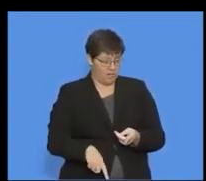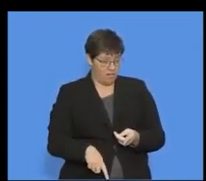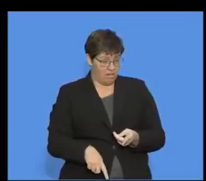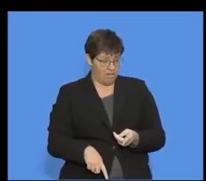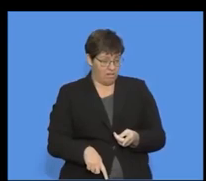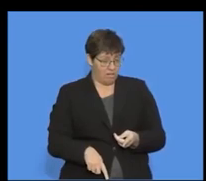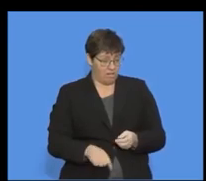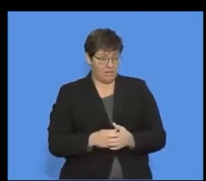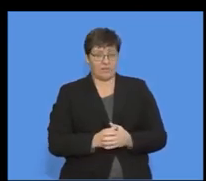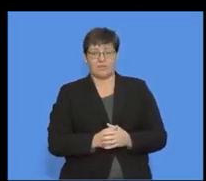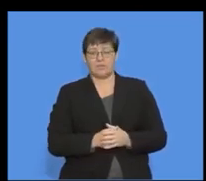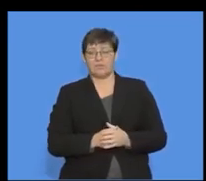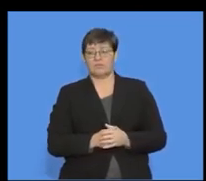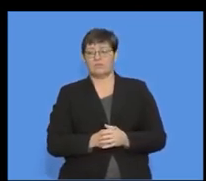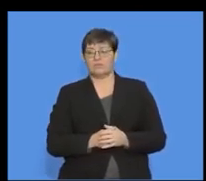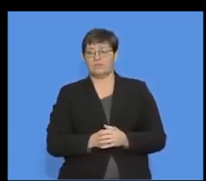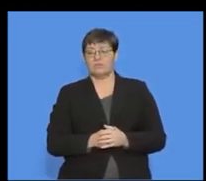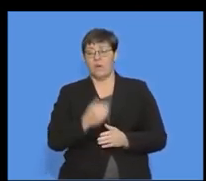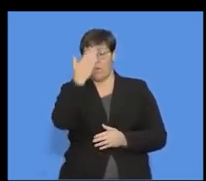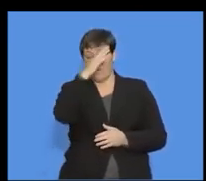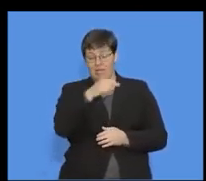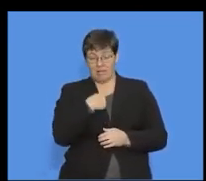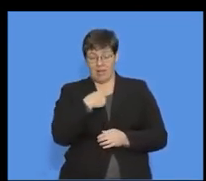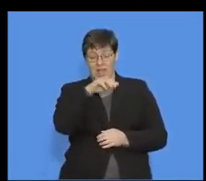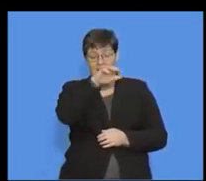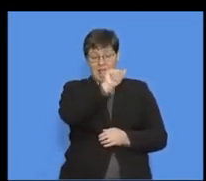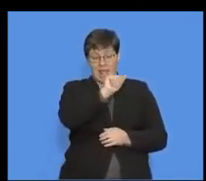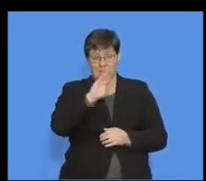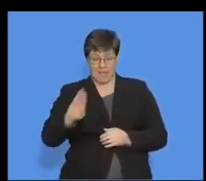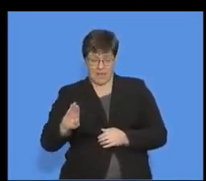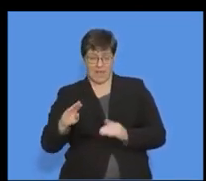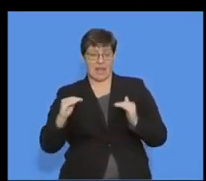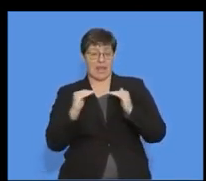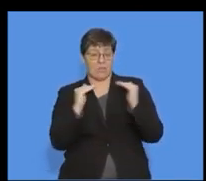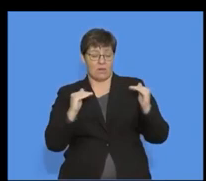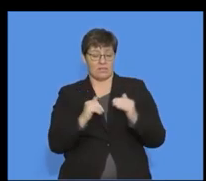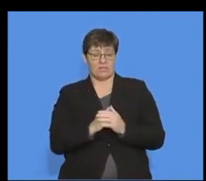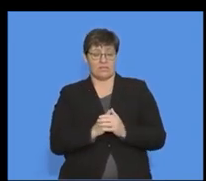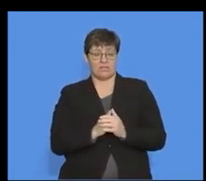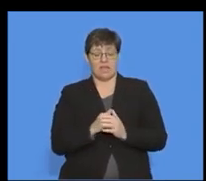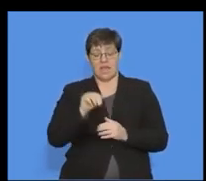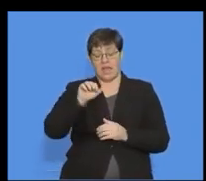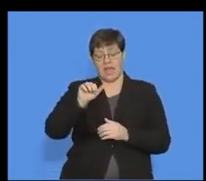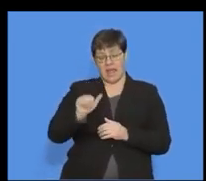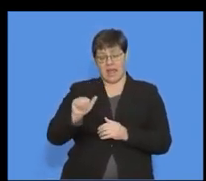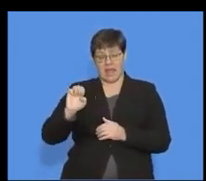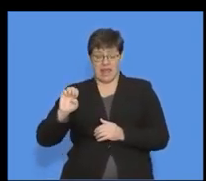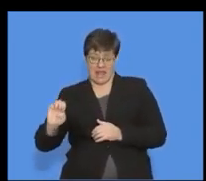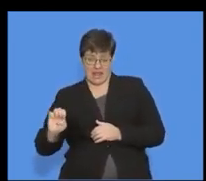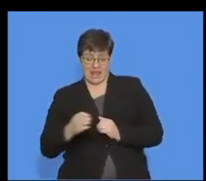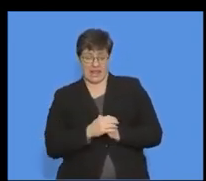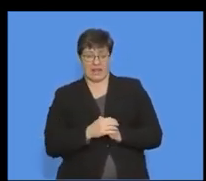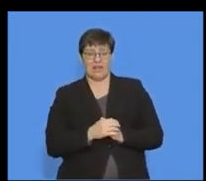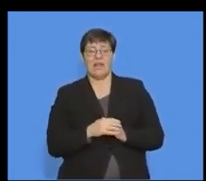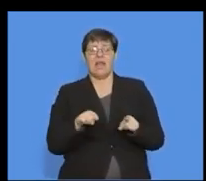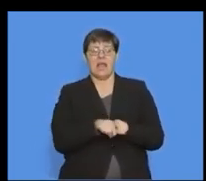this that they've given us here, right? We know that AB is equals to AE, right?